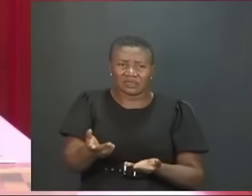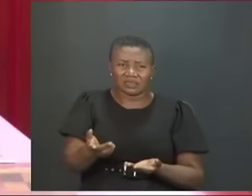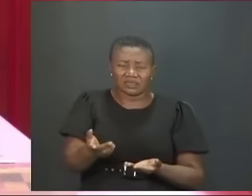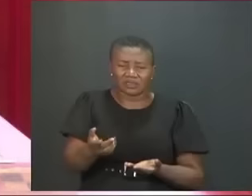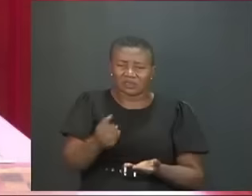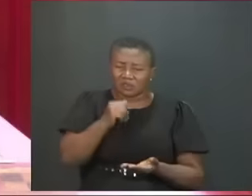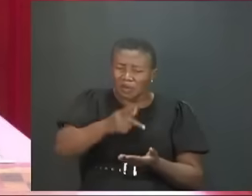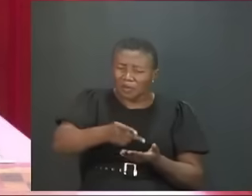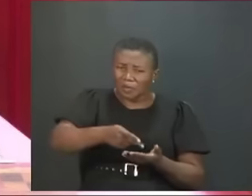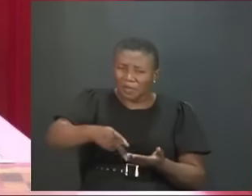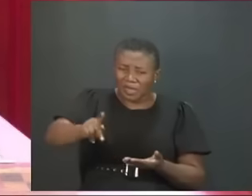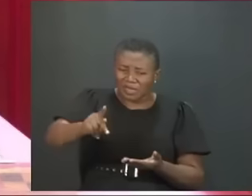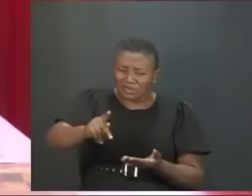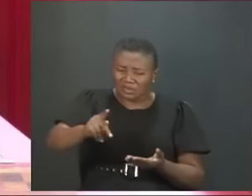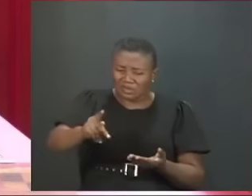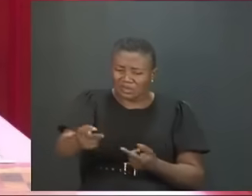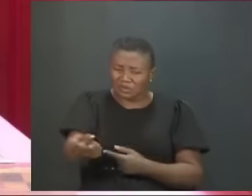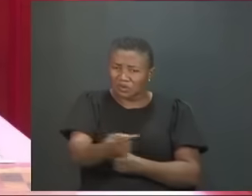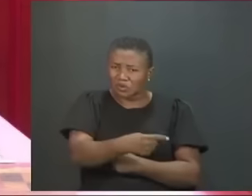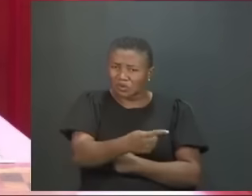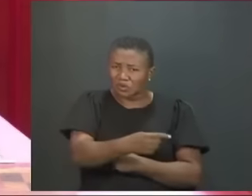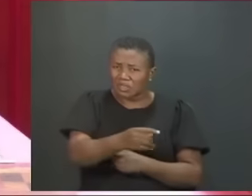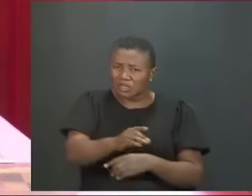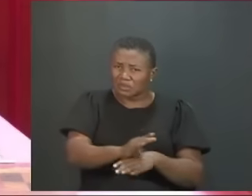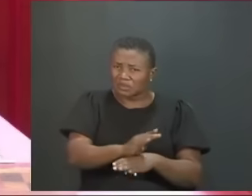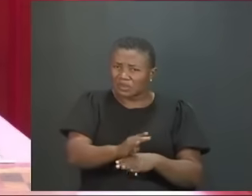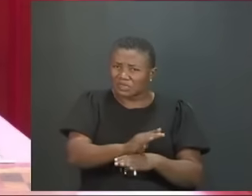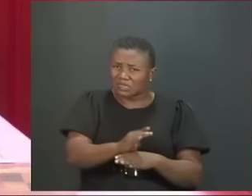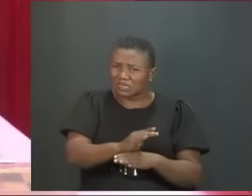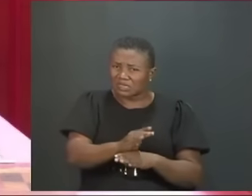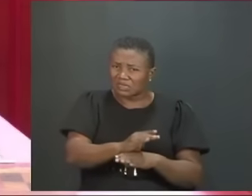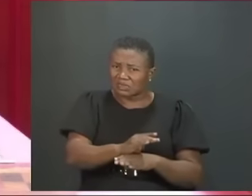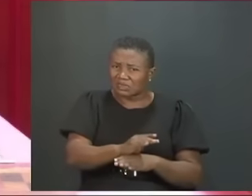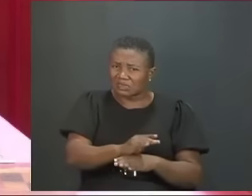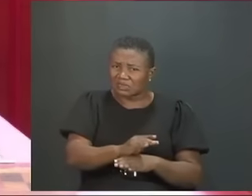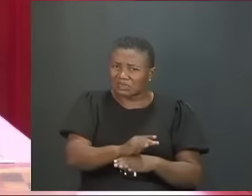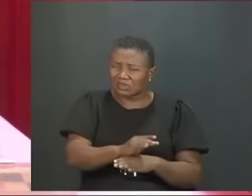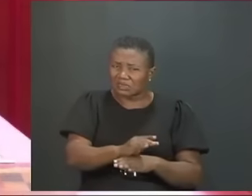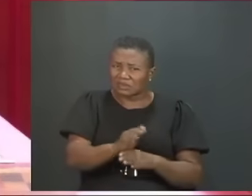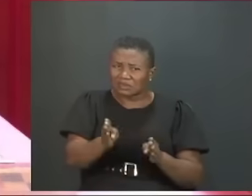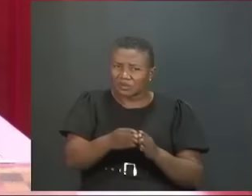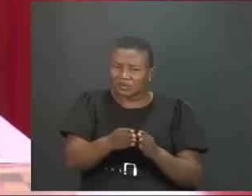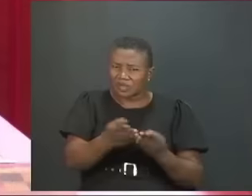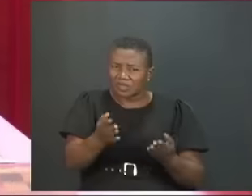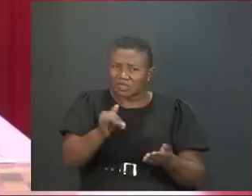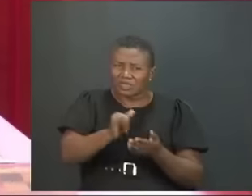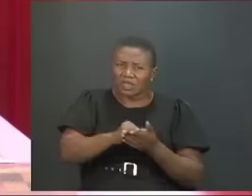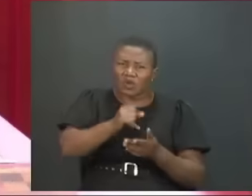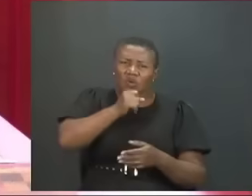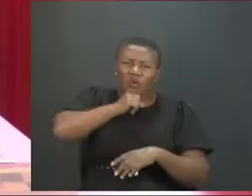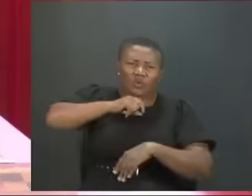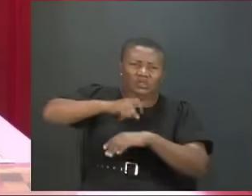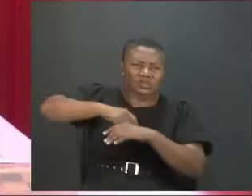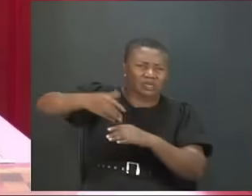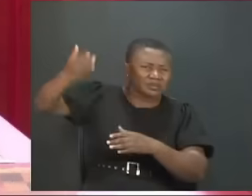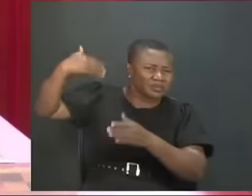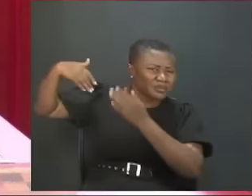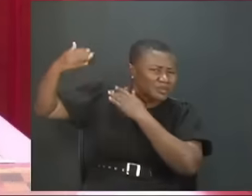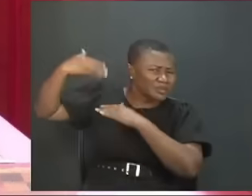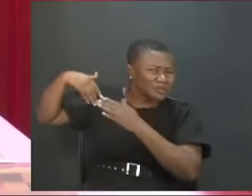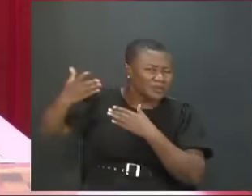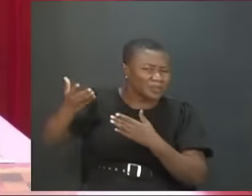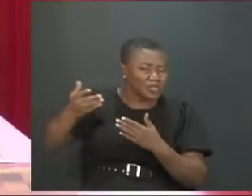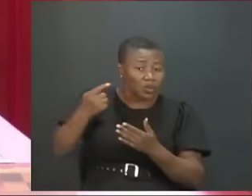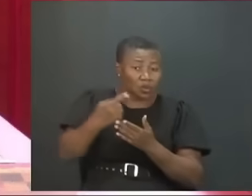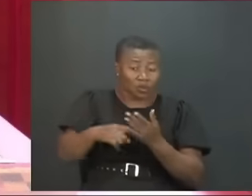statement of this sitting. It wasn't. It is an old referral. What we